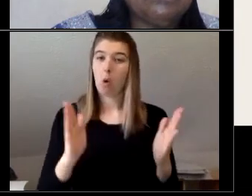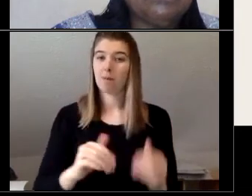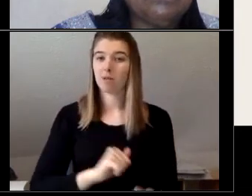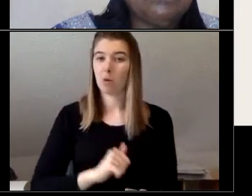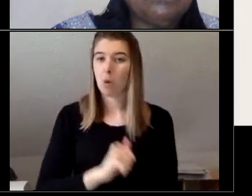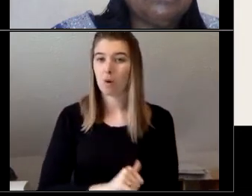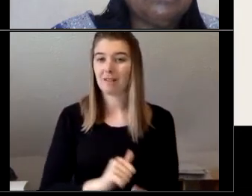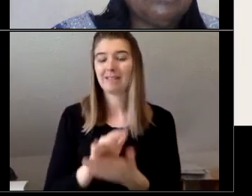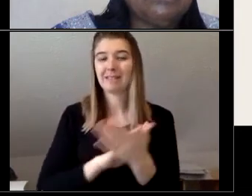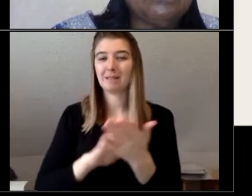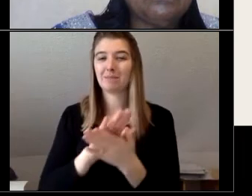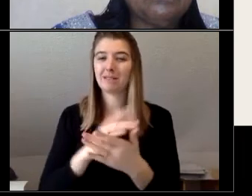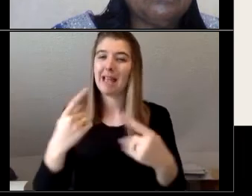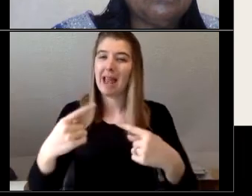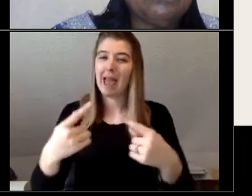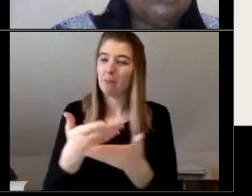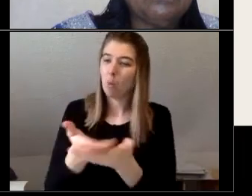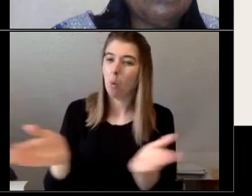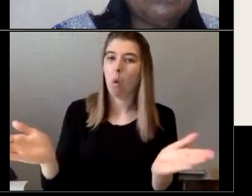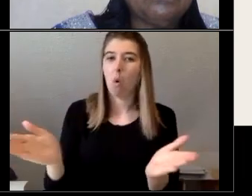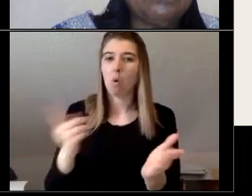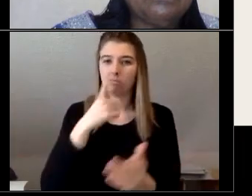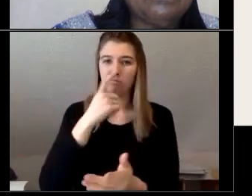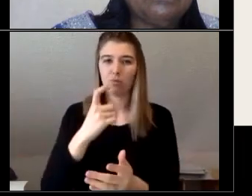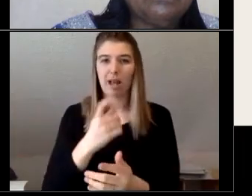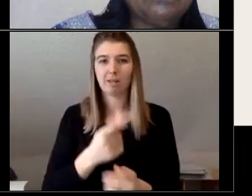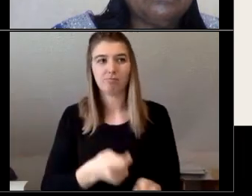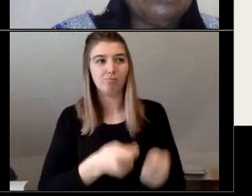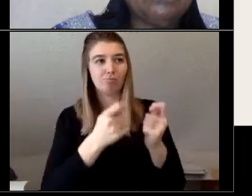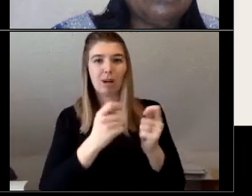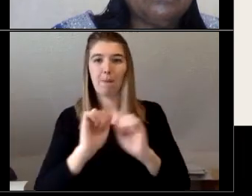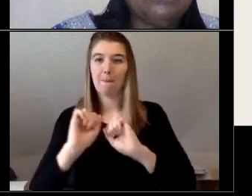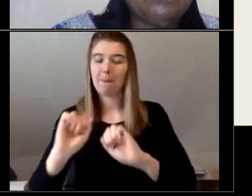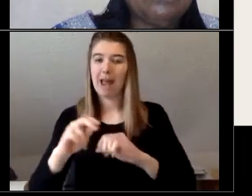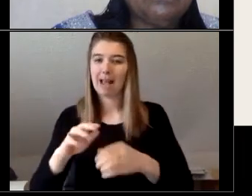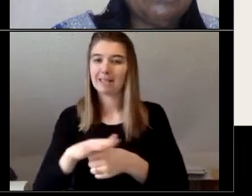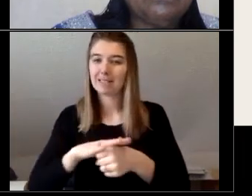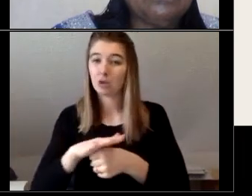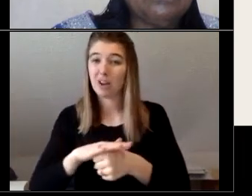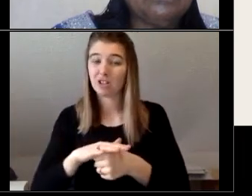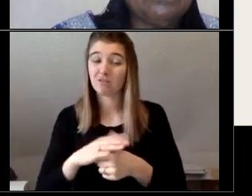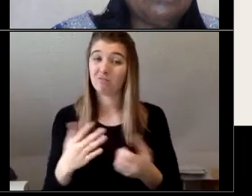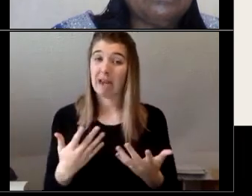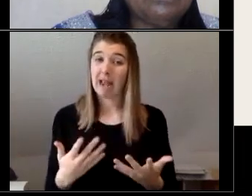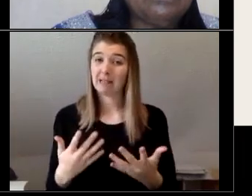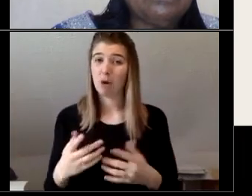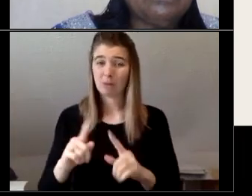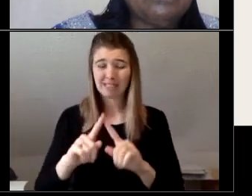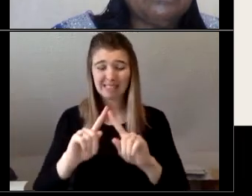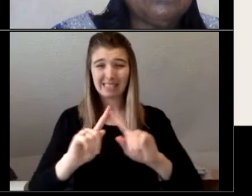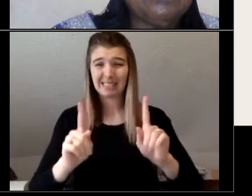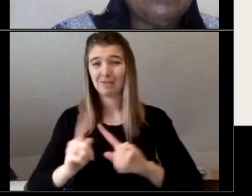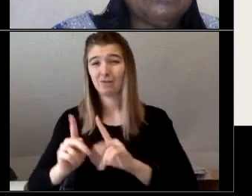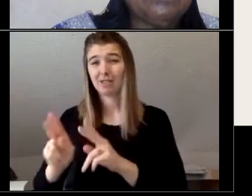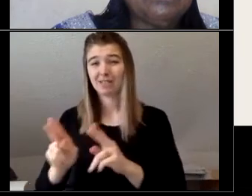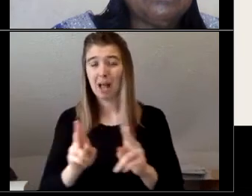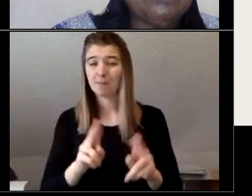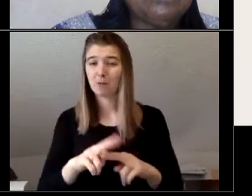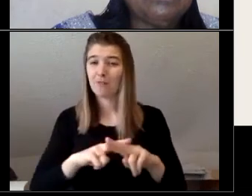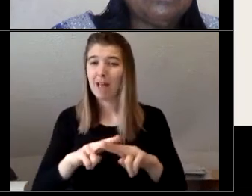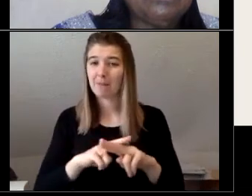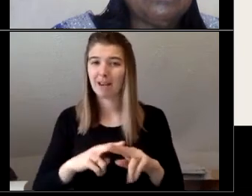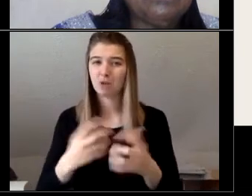know, whatever your family, we have all sorts of modern different kinds of families nowadays. How do we make a space for everybody to have that life and to